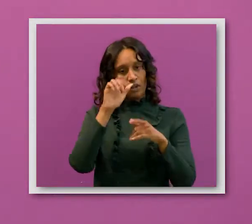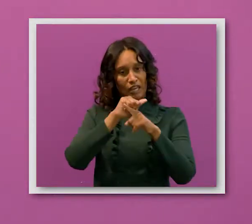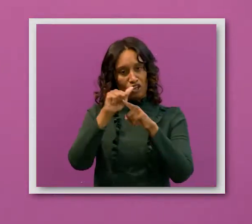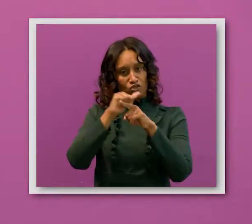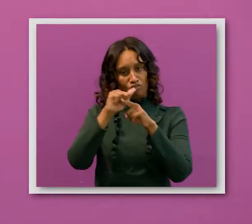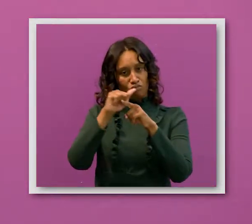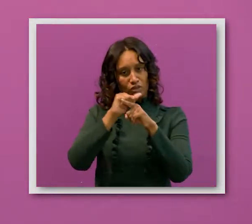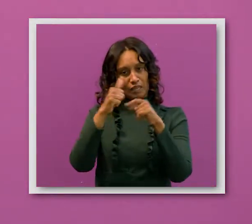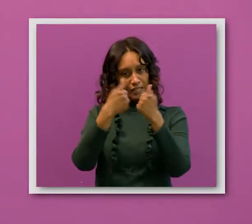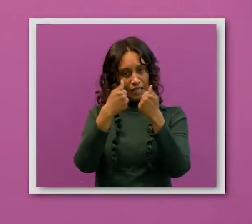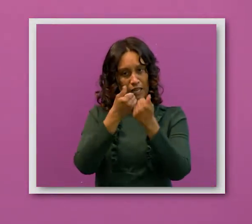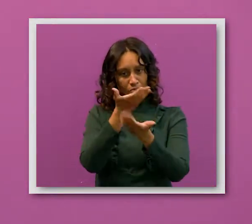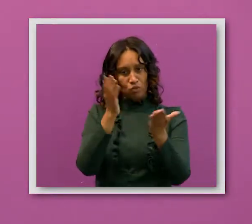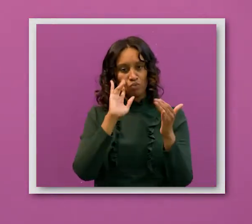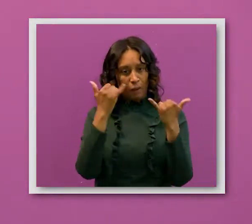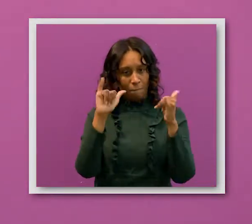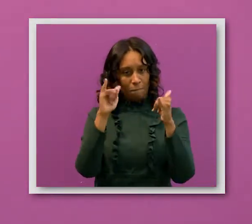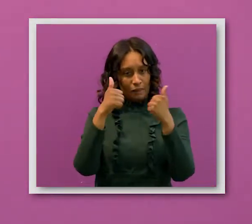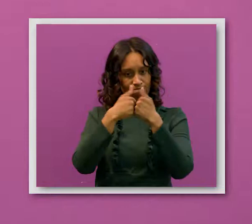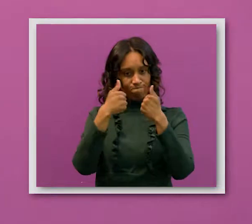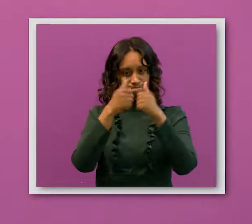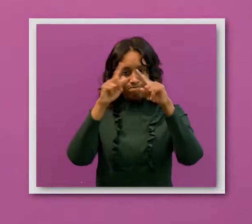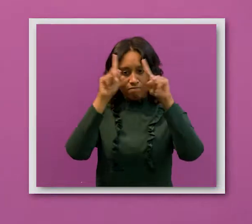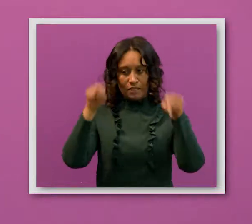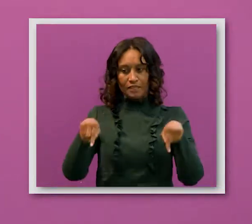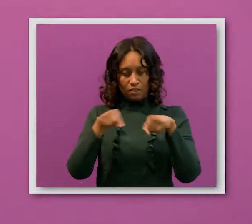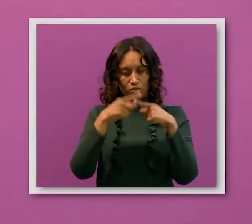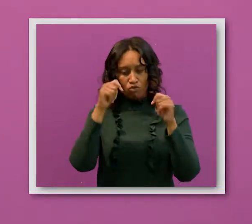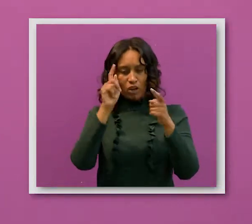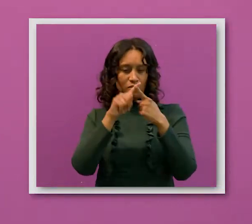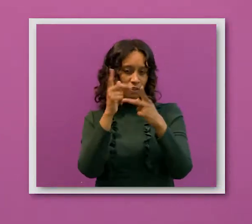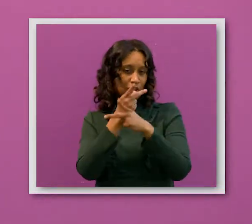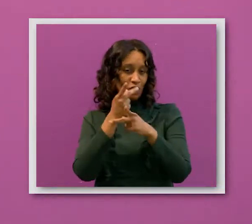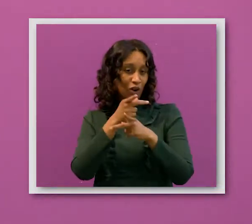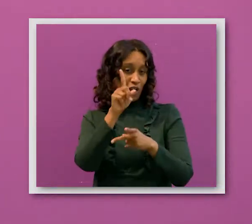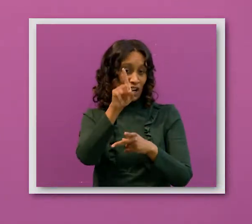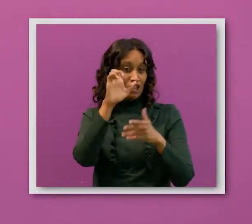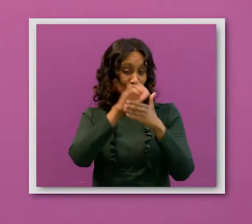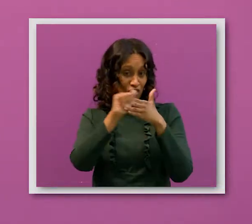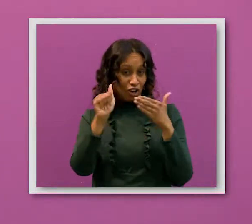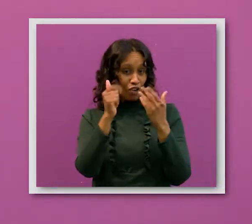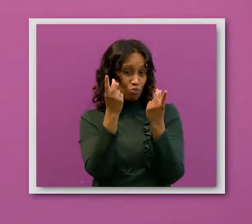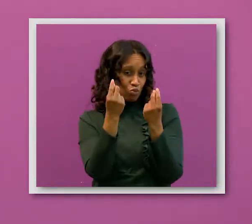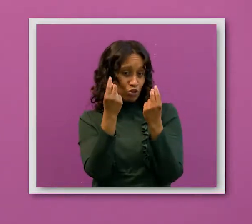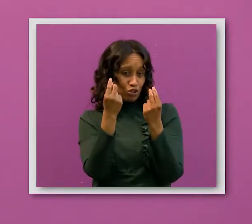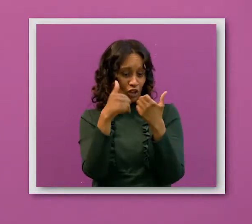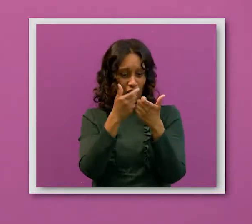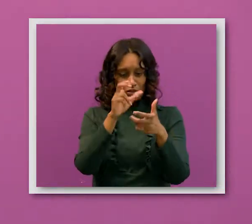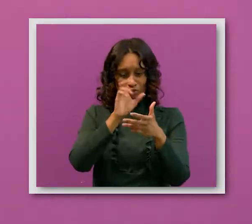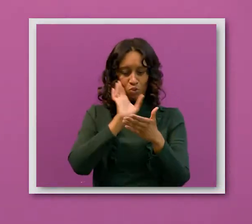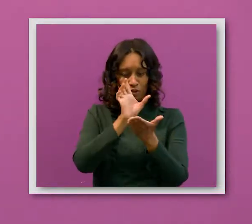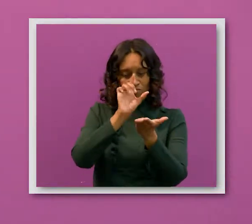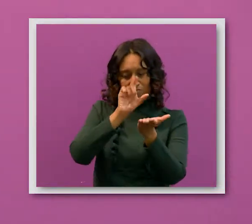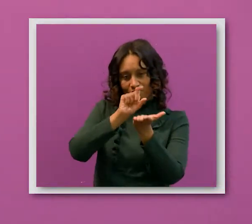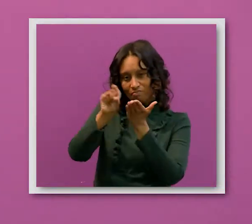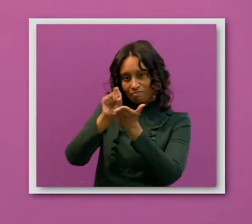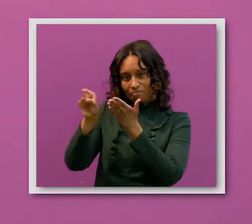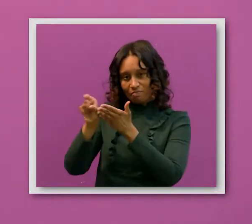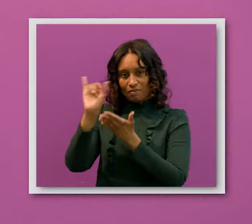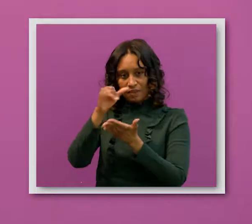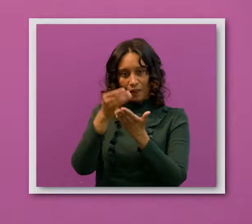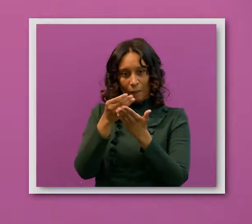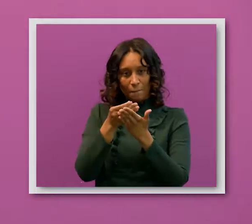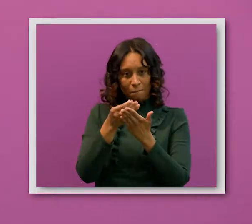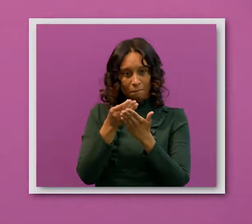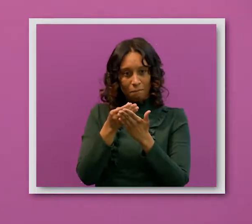exercise and game that you will play at your table to try to do the thing that we're doing each and every day throughout the month of February